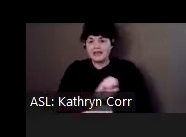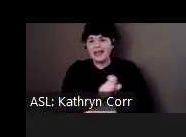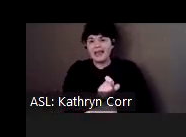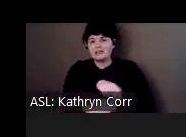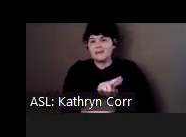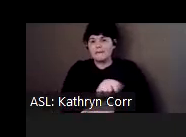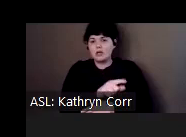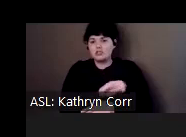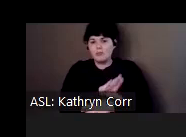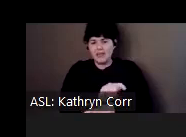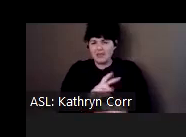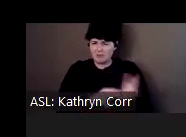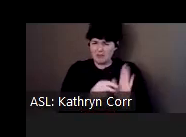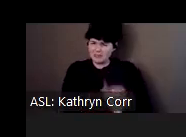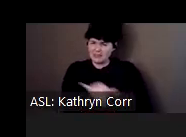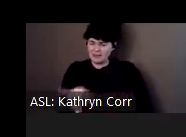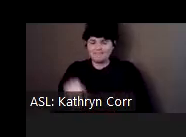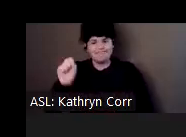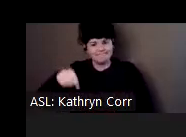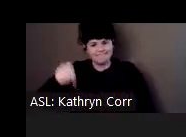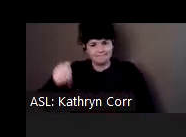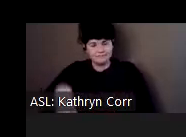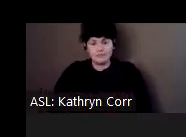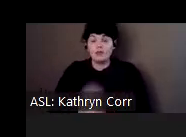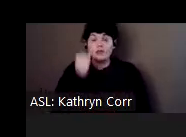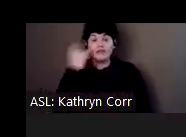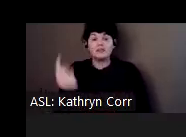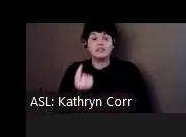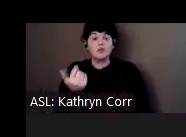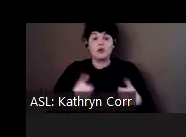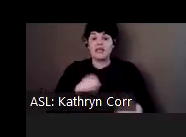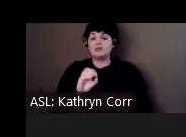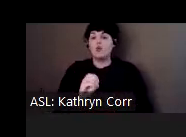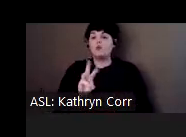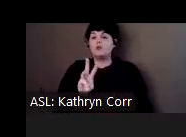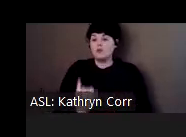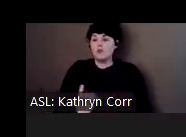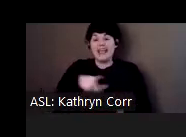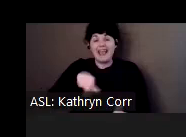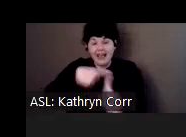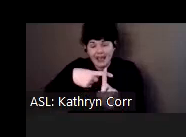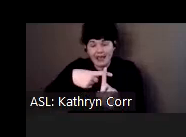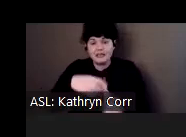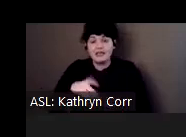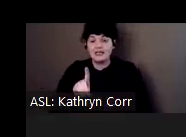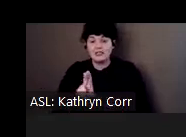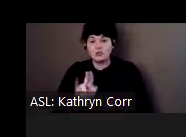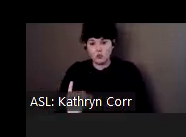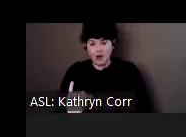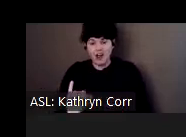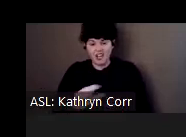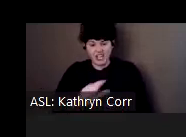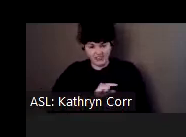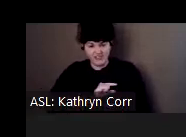If somebody has an OWI and a DUI conviction, would they be eligible